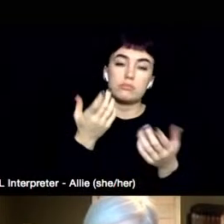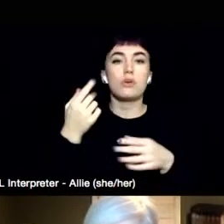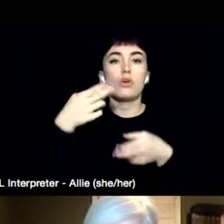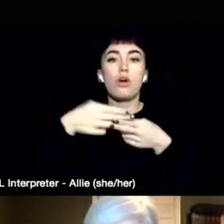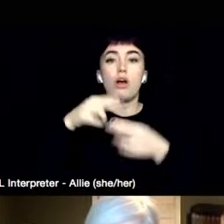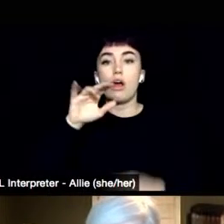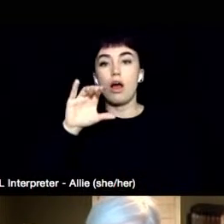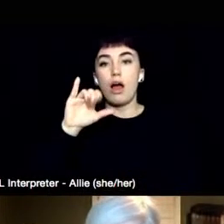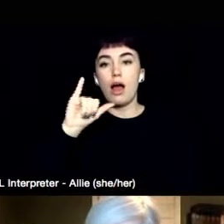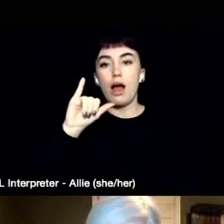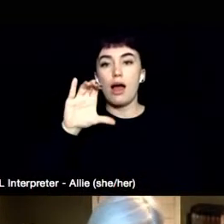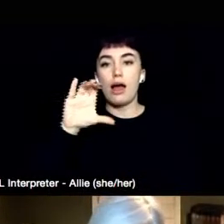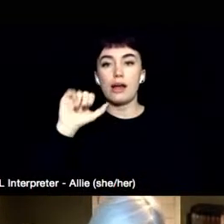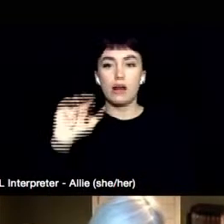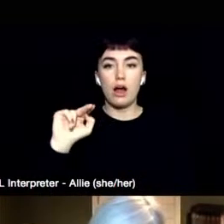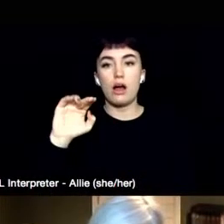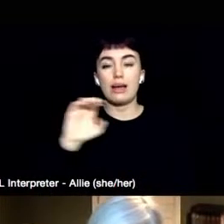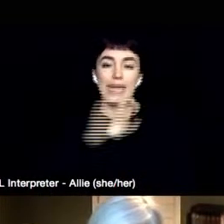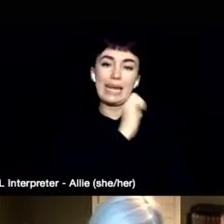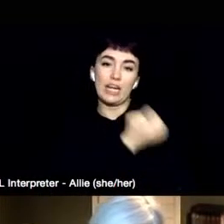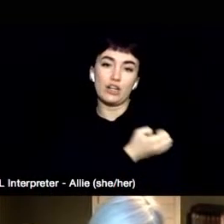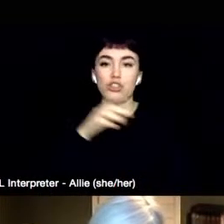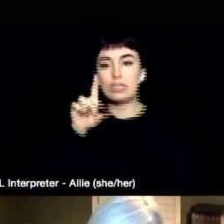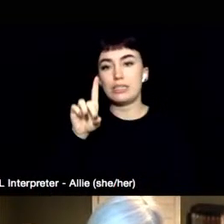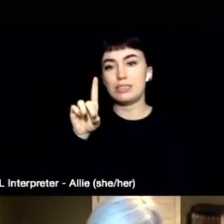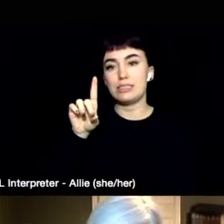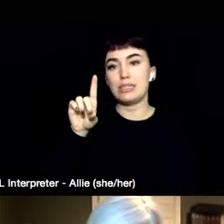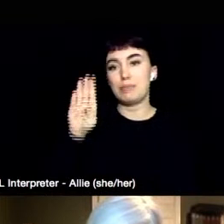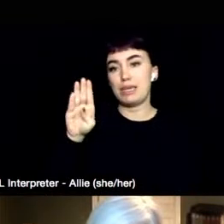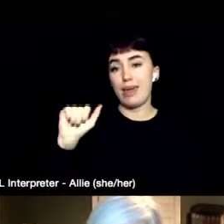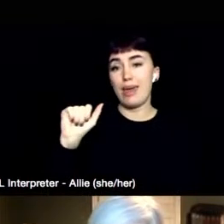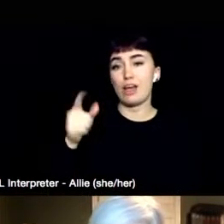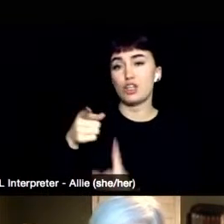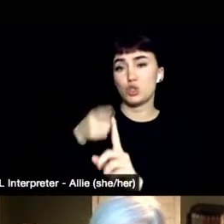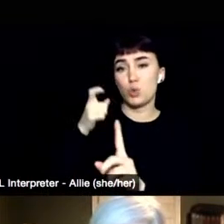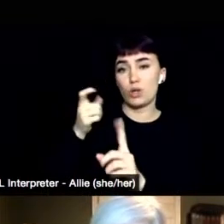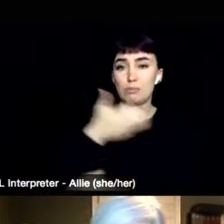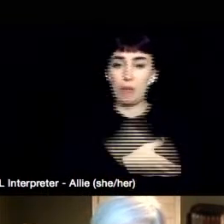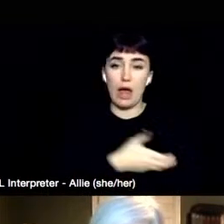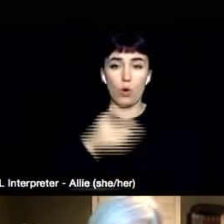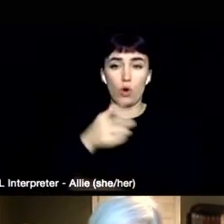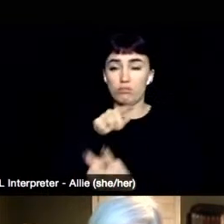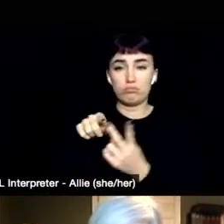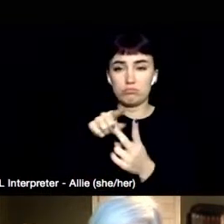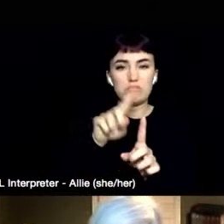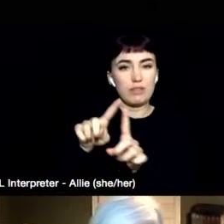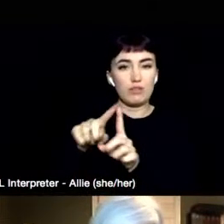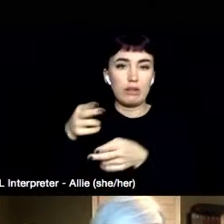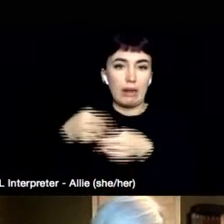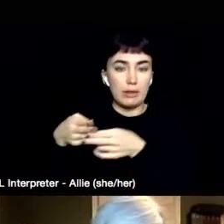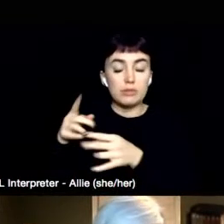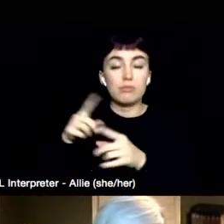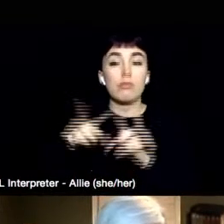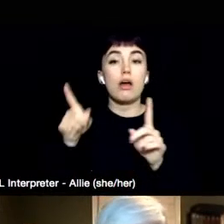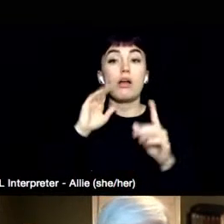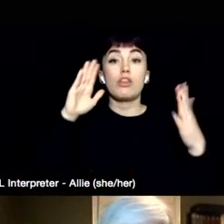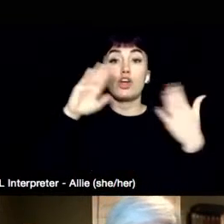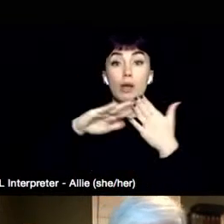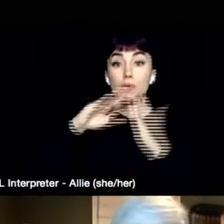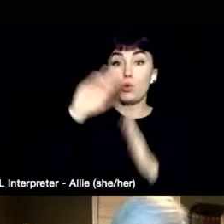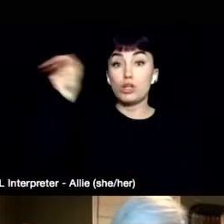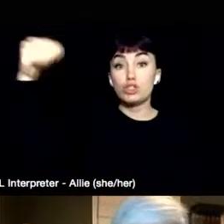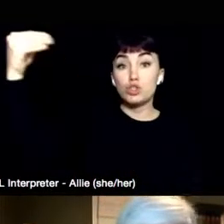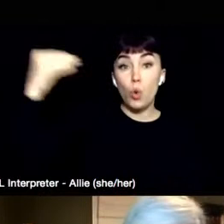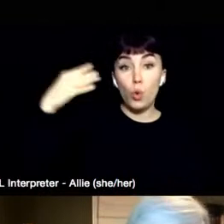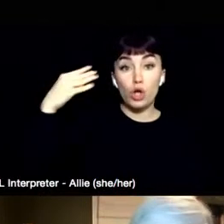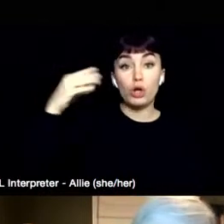Icon Energy, DBA, source power. That's why you might hear either one of those names. The Community Solar